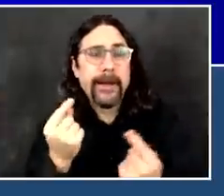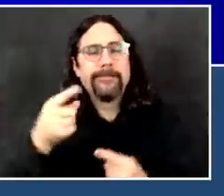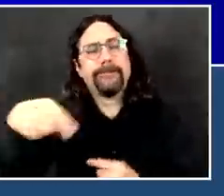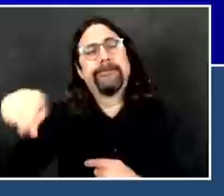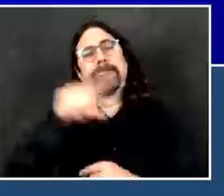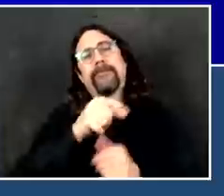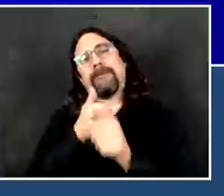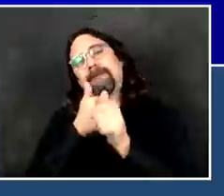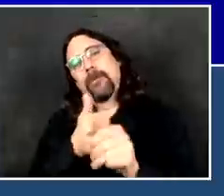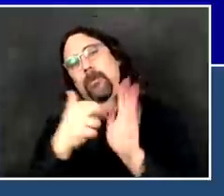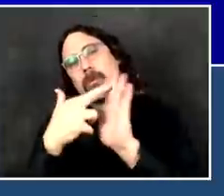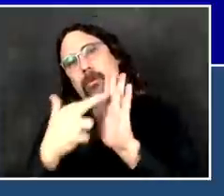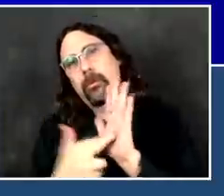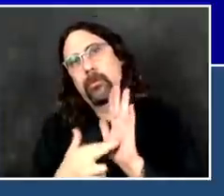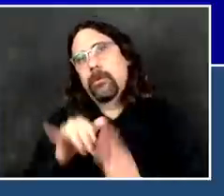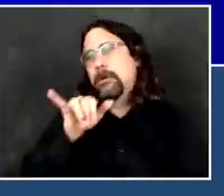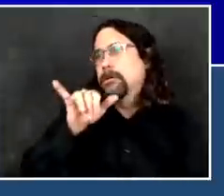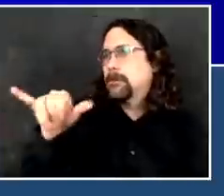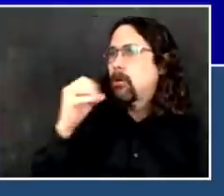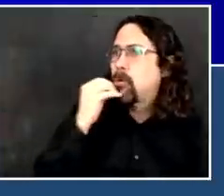it. Now,